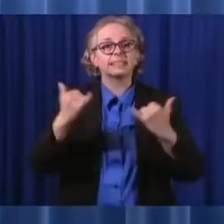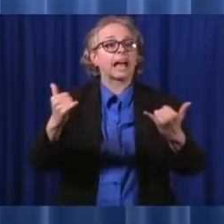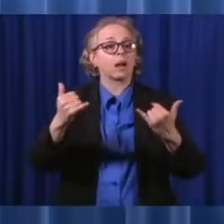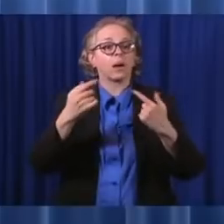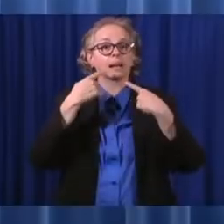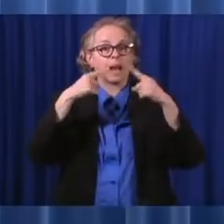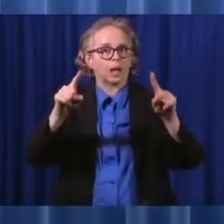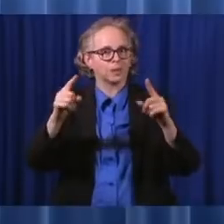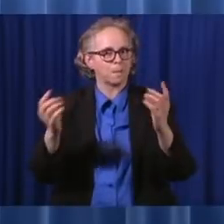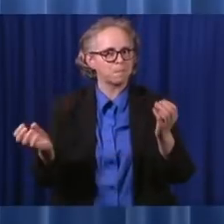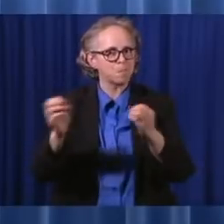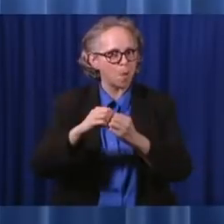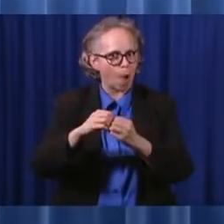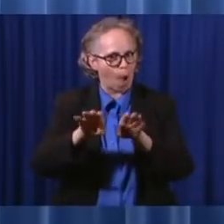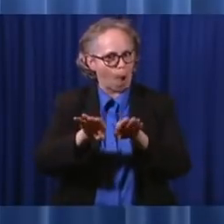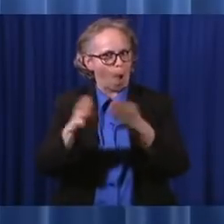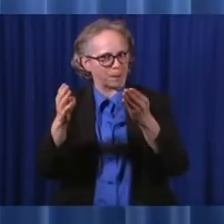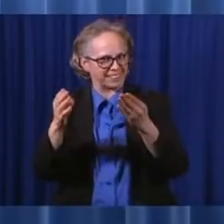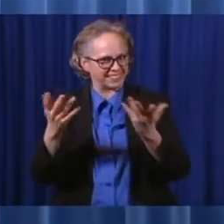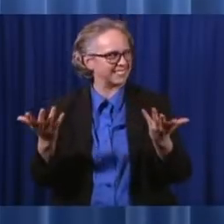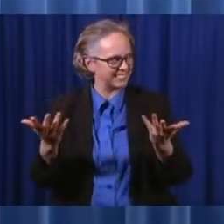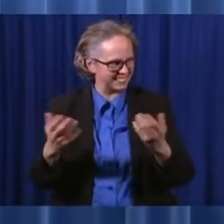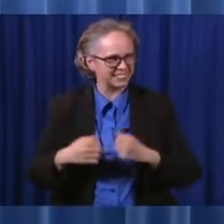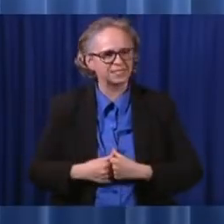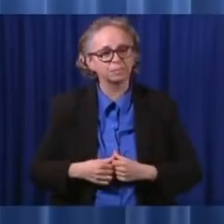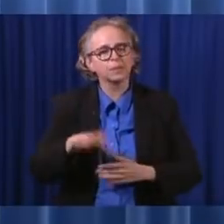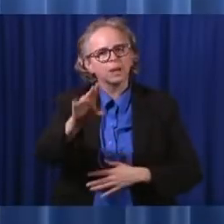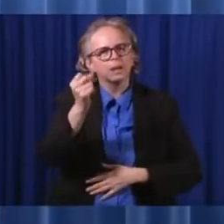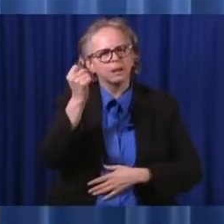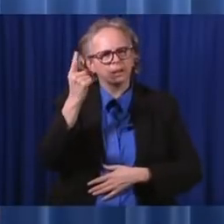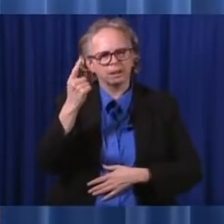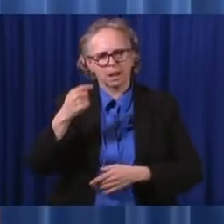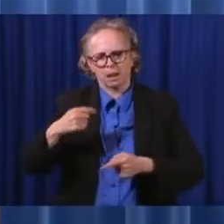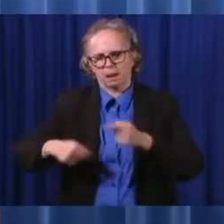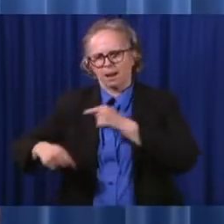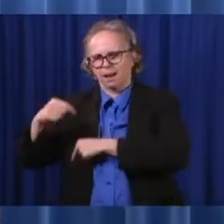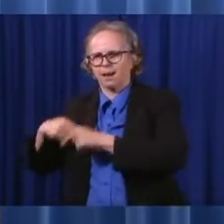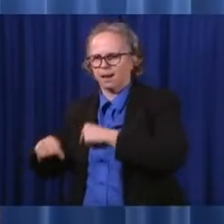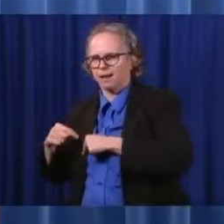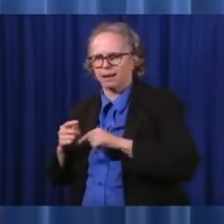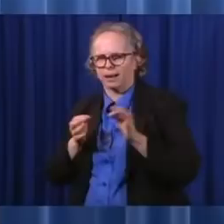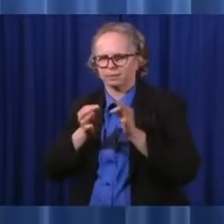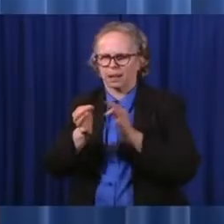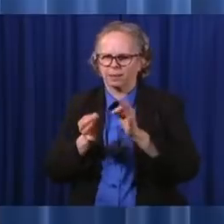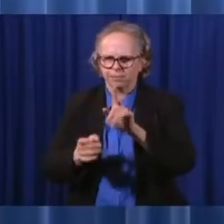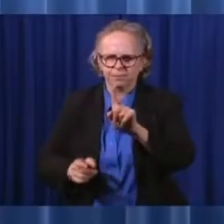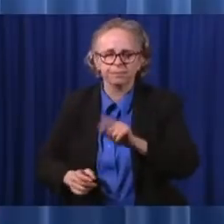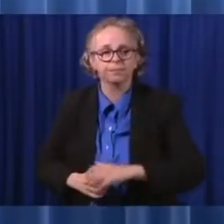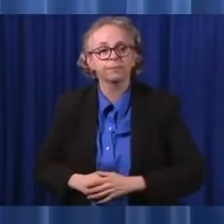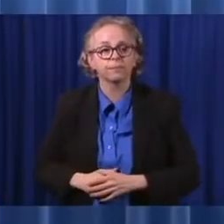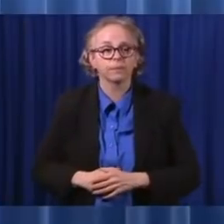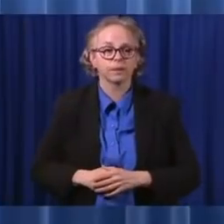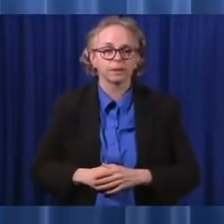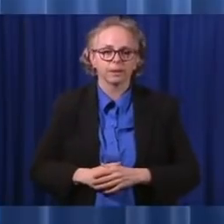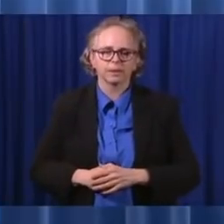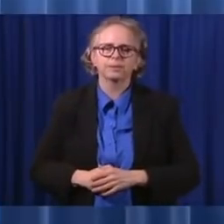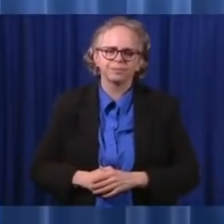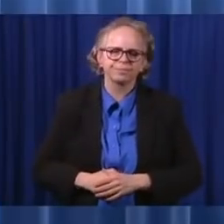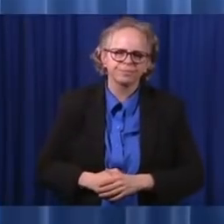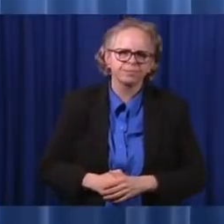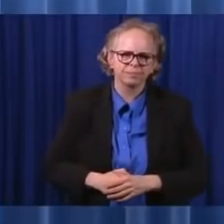as well. But before we talk about those, I want to kind of set the scene a little bit